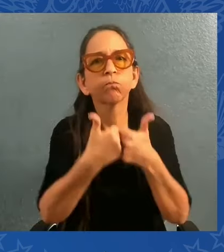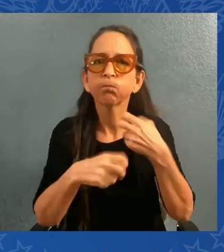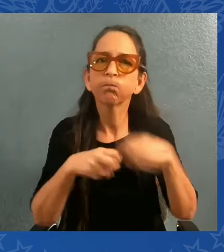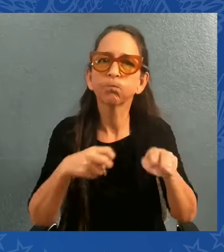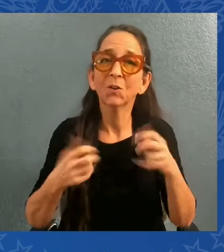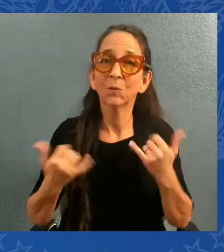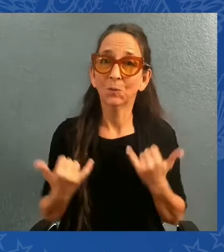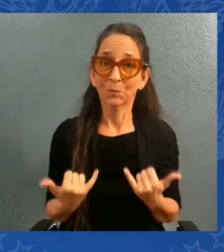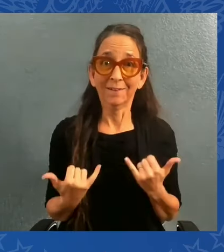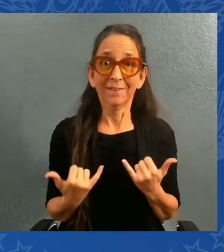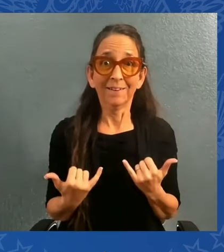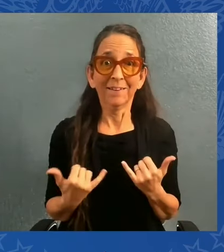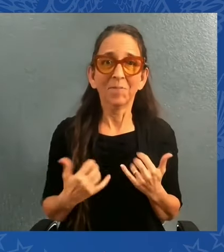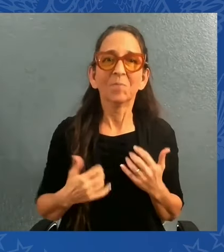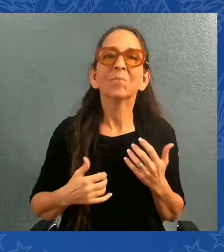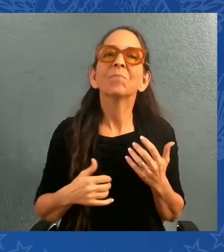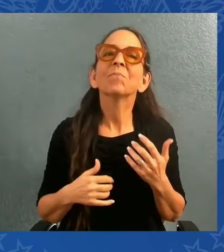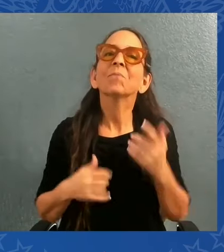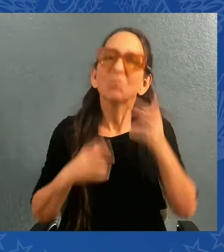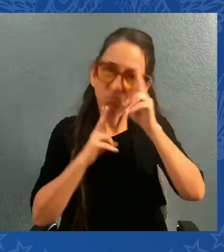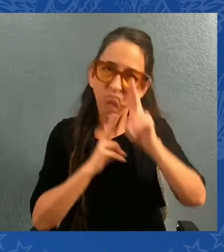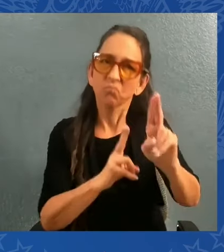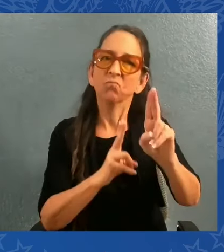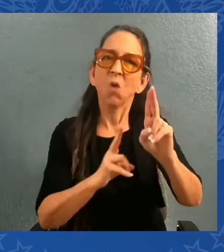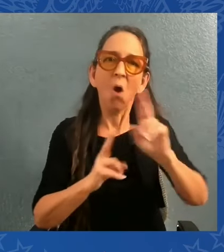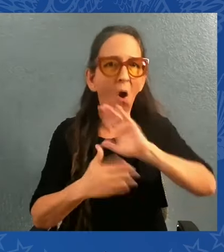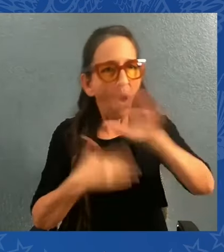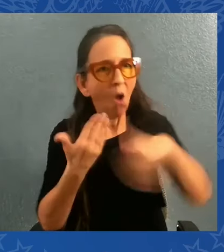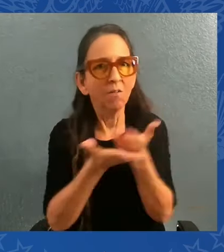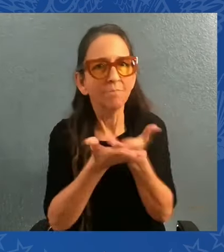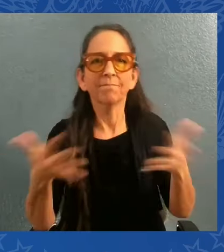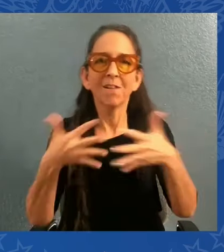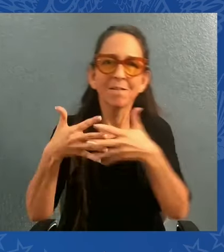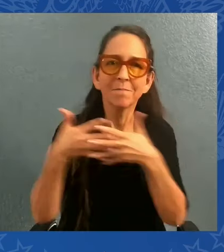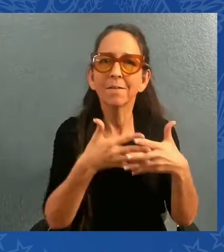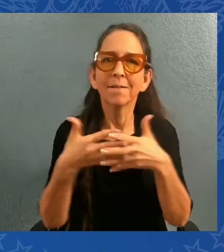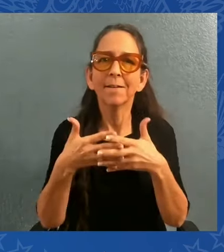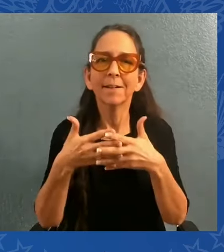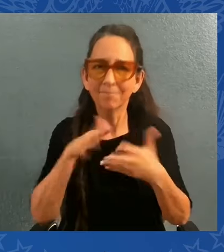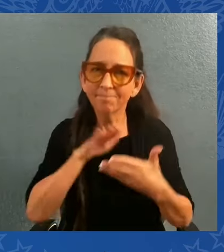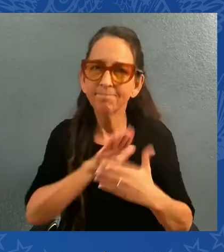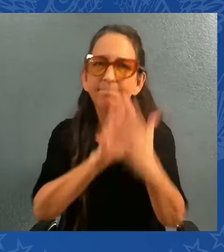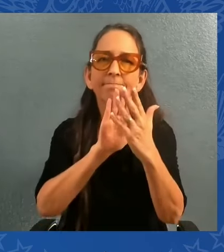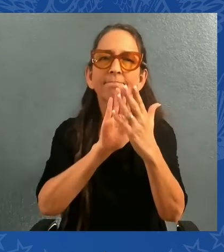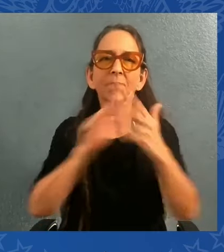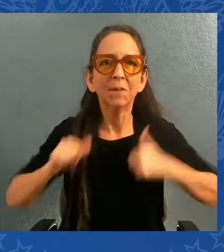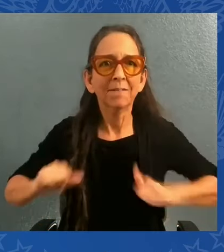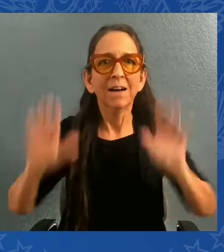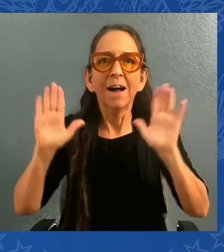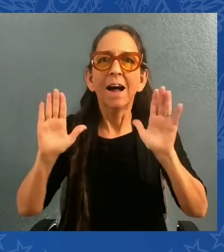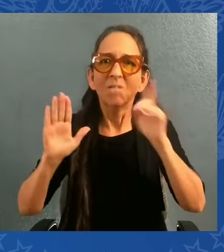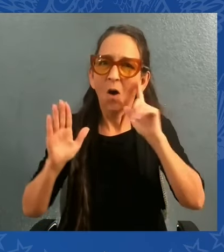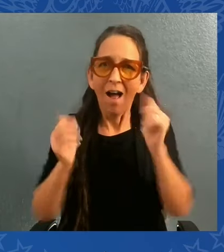honor those Americans who have dared all, risked all, and given all to our nation, we must say clearly, we never will give